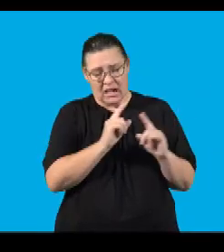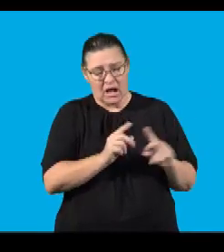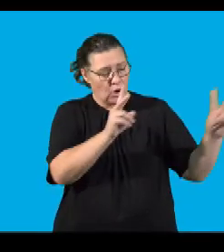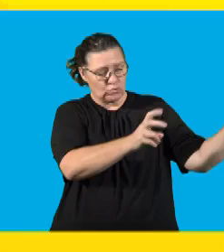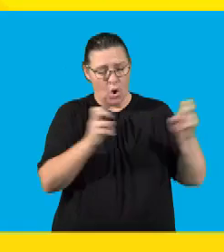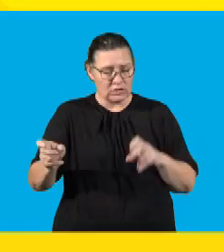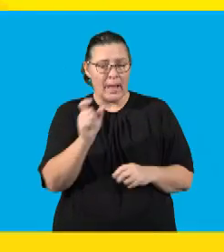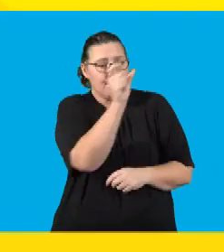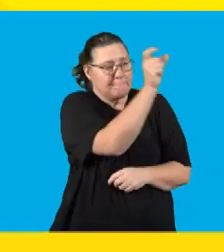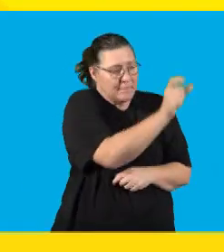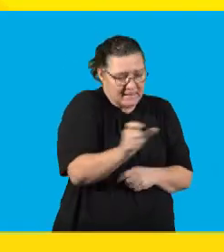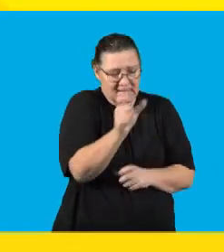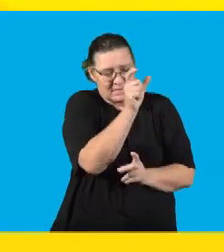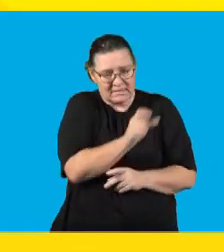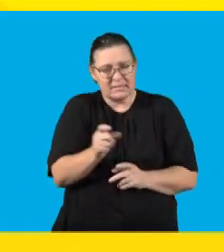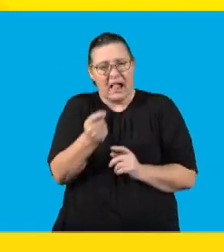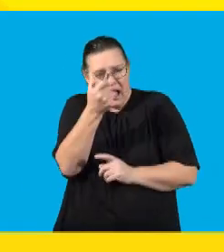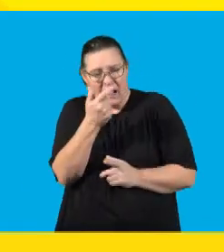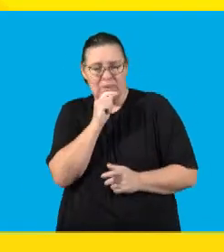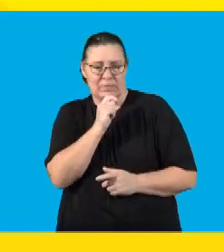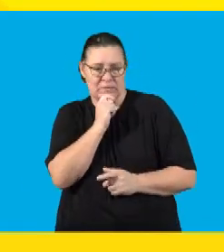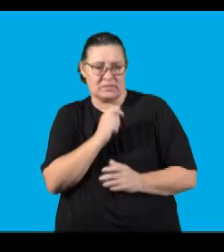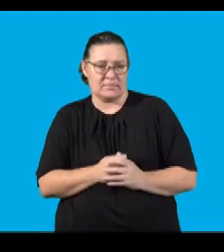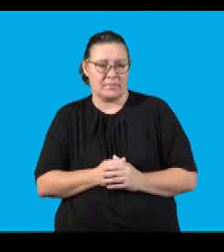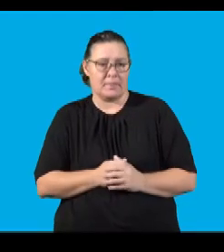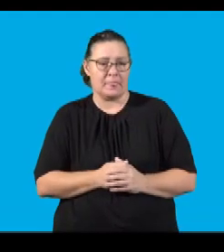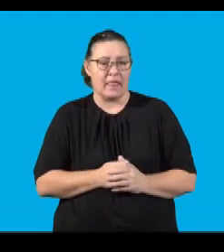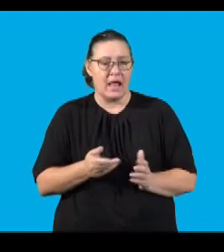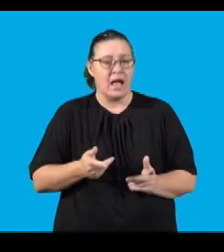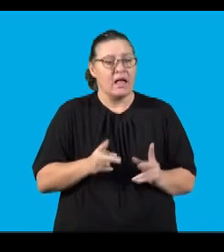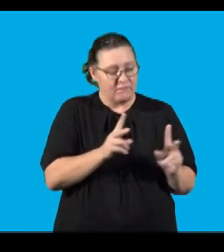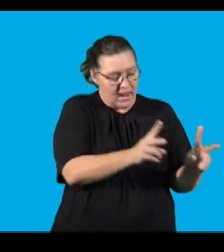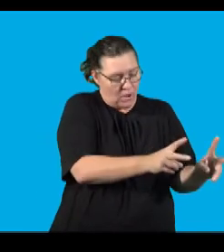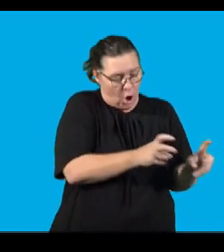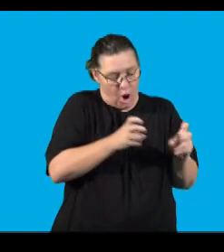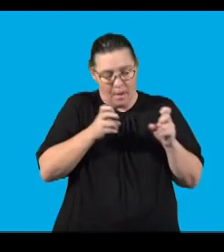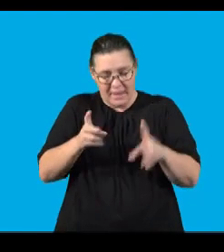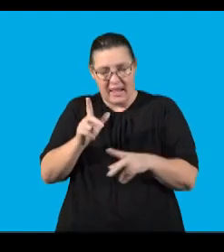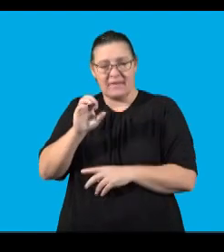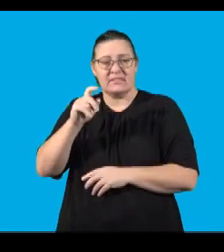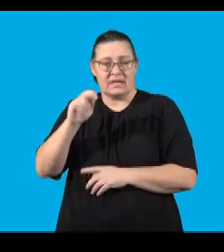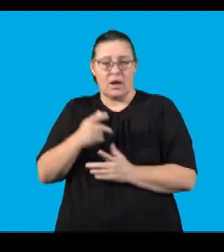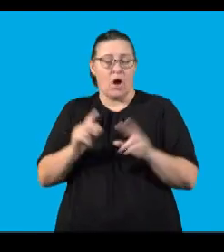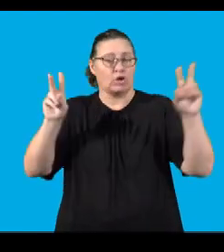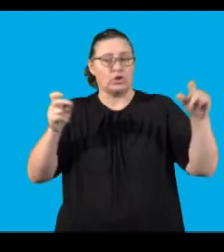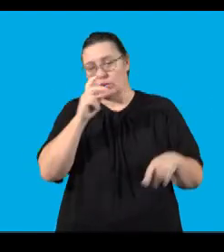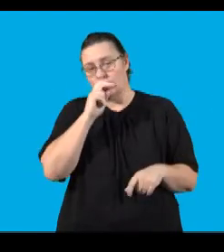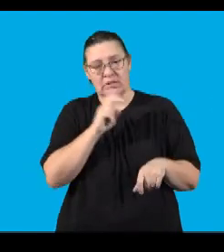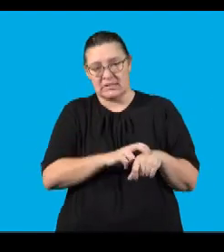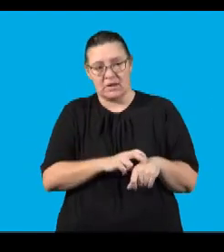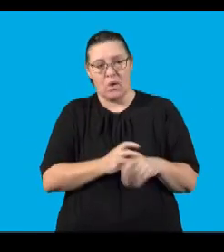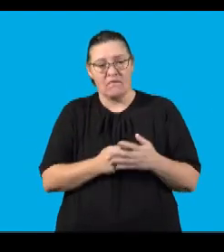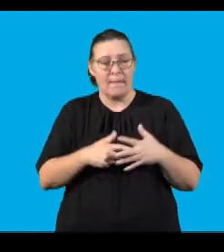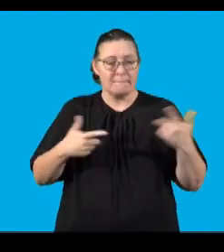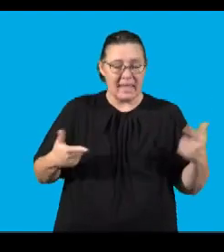of text, just take little bits that you need. Lifting means copying from the text without using quotation marks